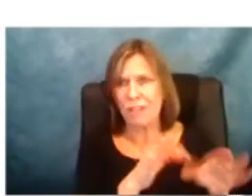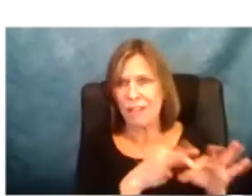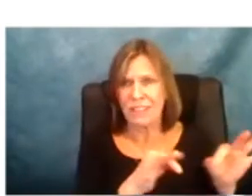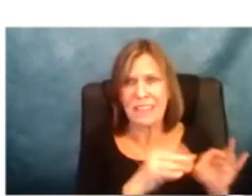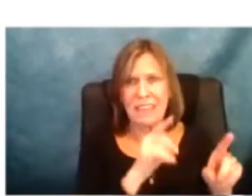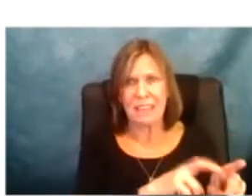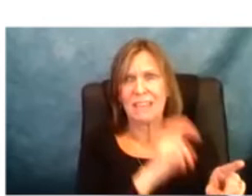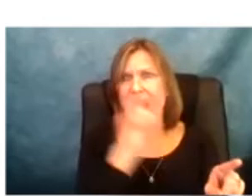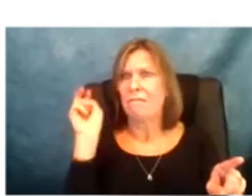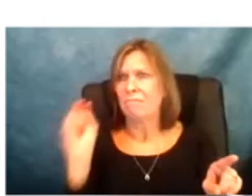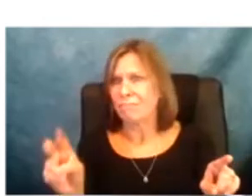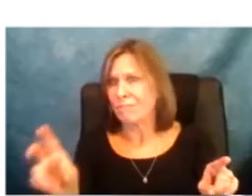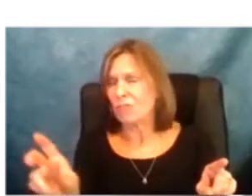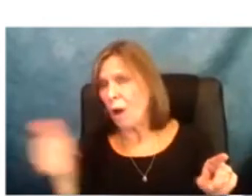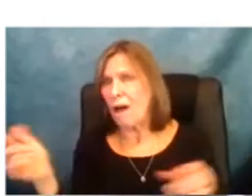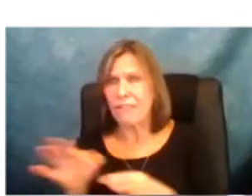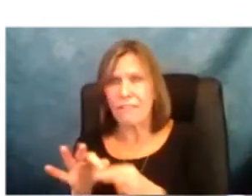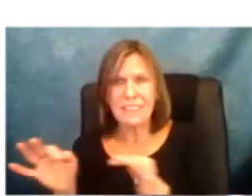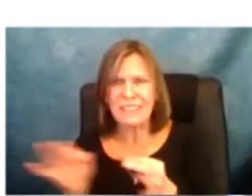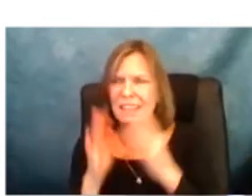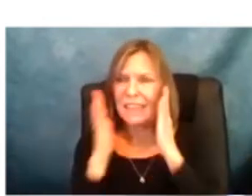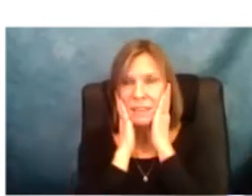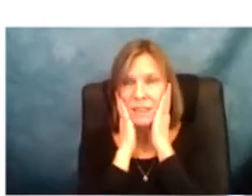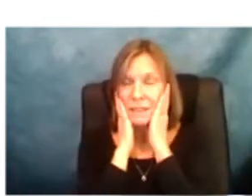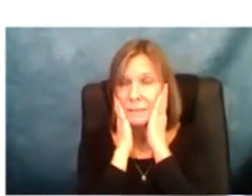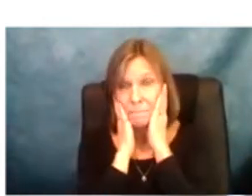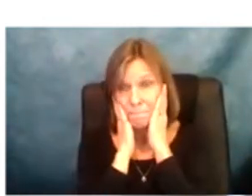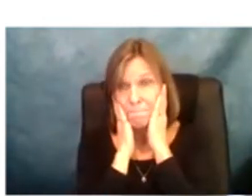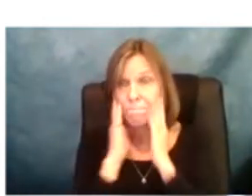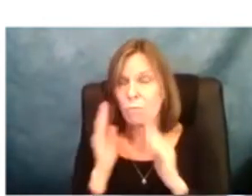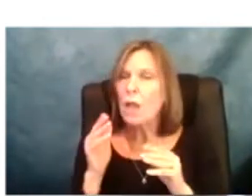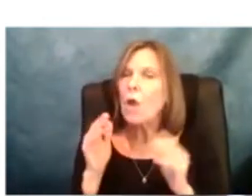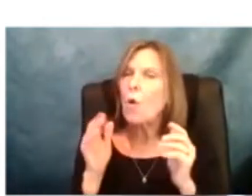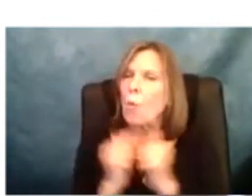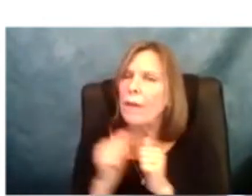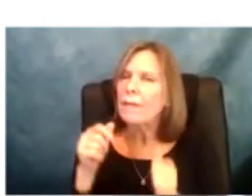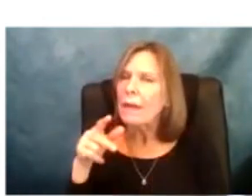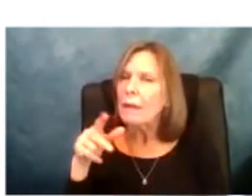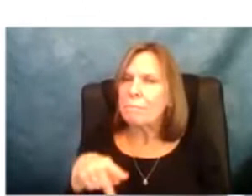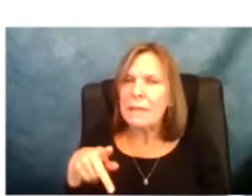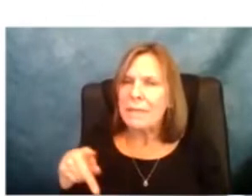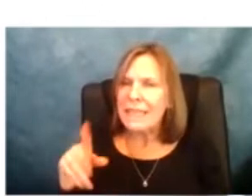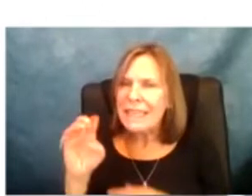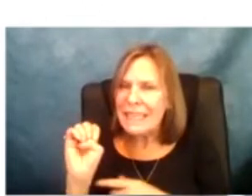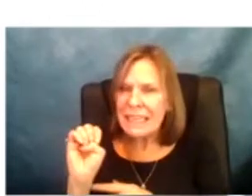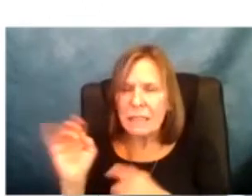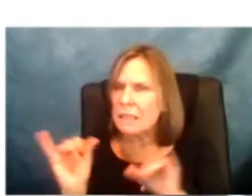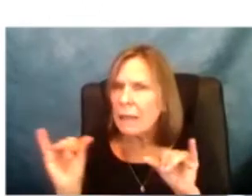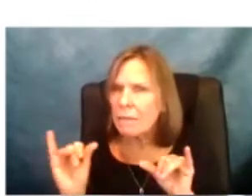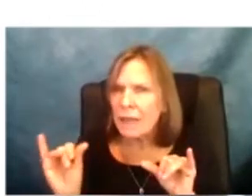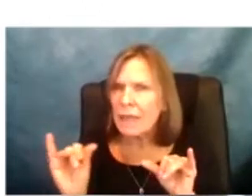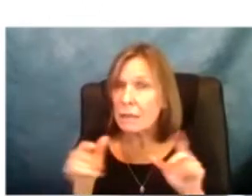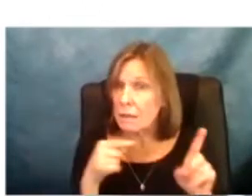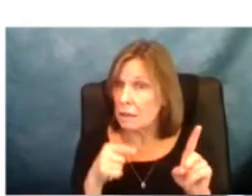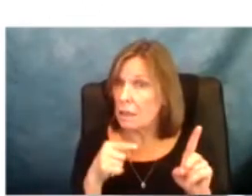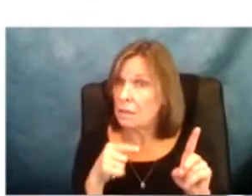to another, and like issues with PPE. And this is a particularly